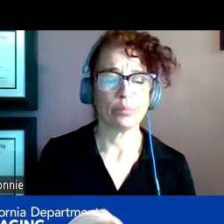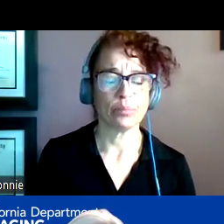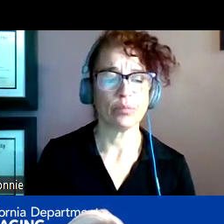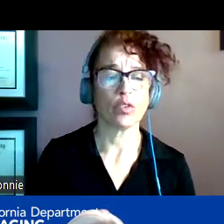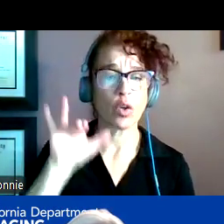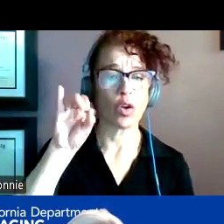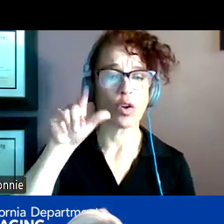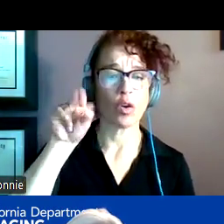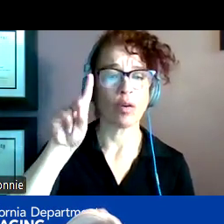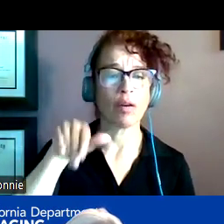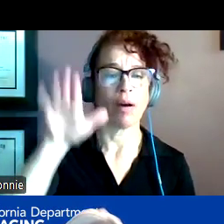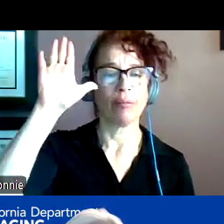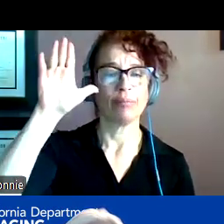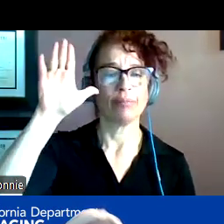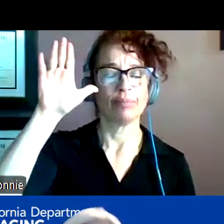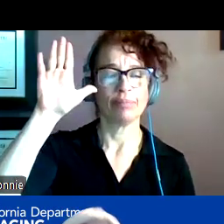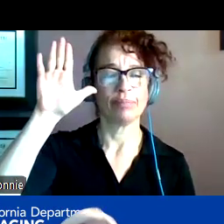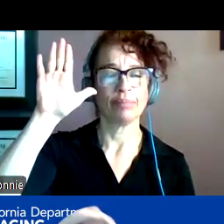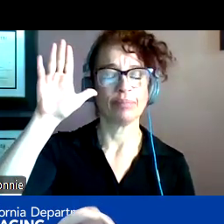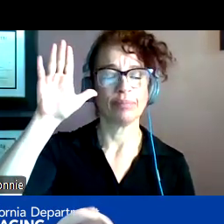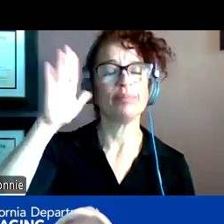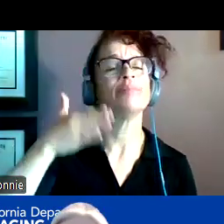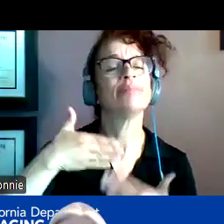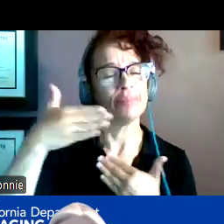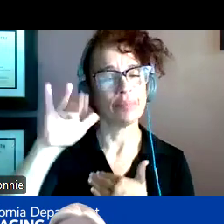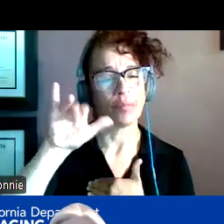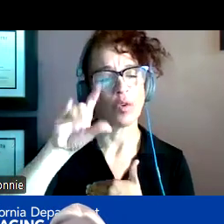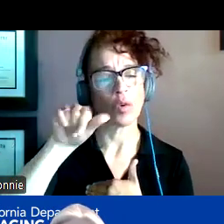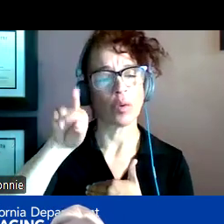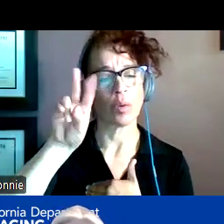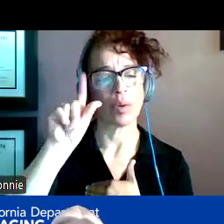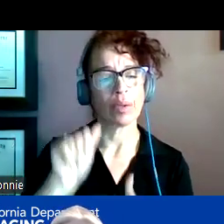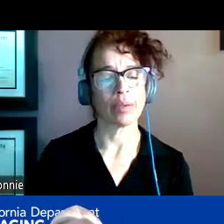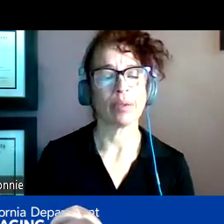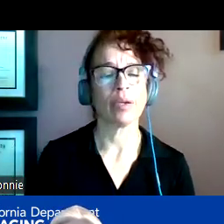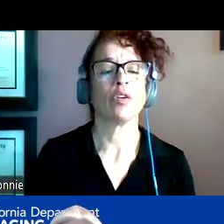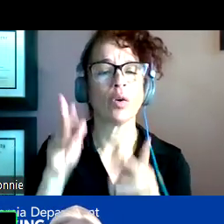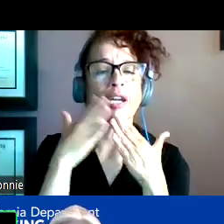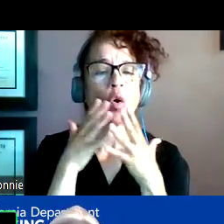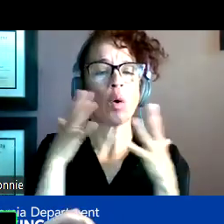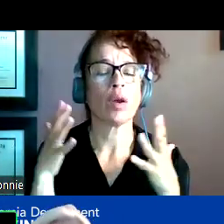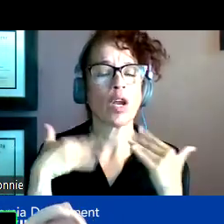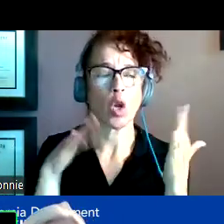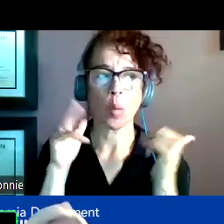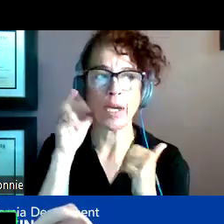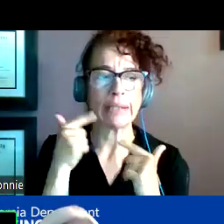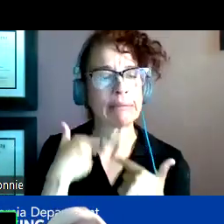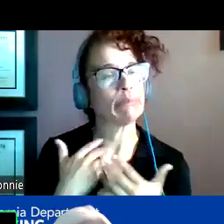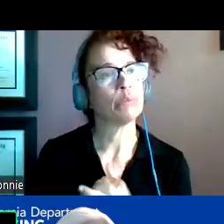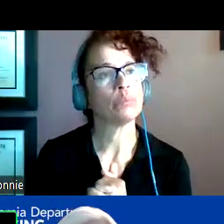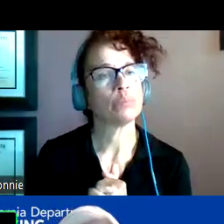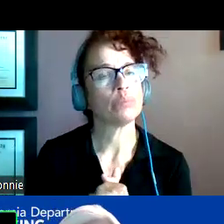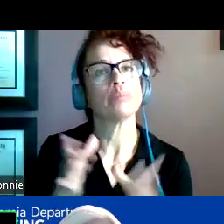Yolanda put her hand up. Go ahead, Yolanda. Okay, thank you so much. Hopefully you can hear me. I just want